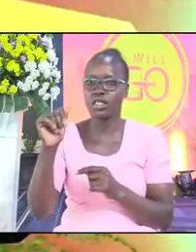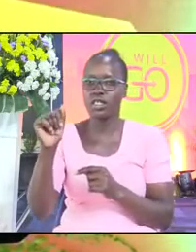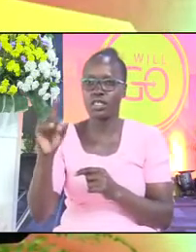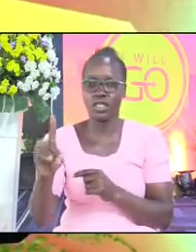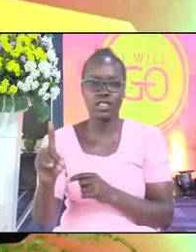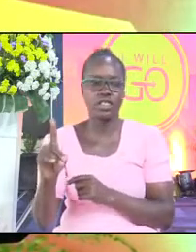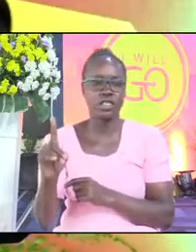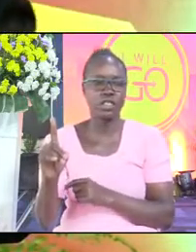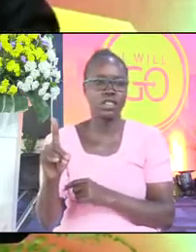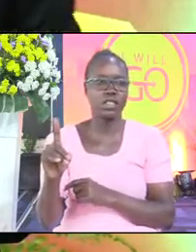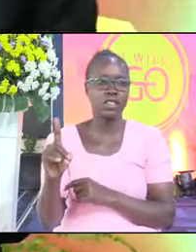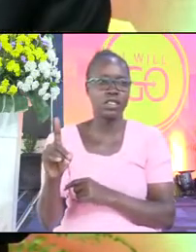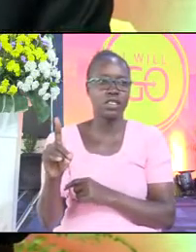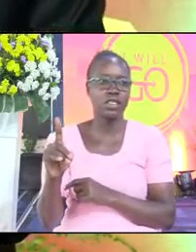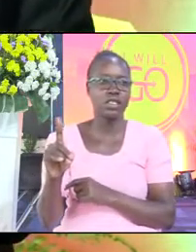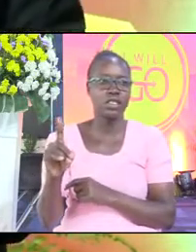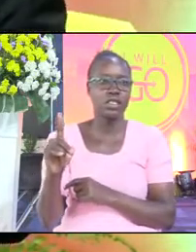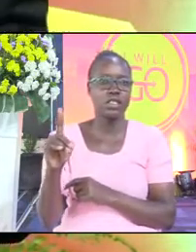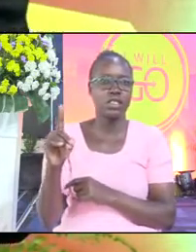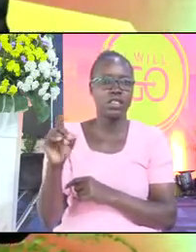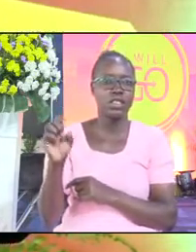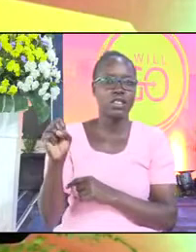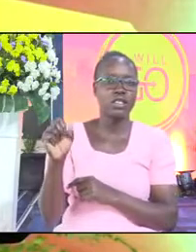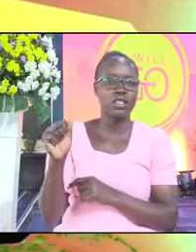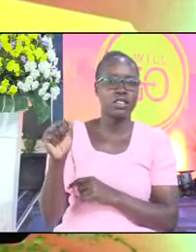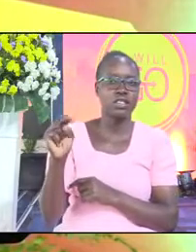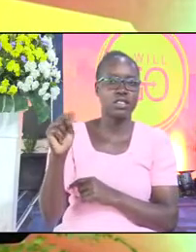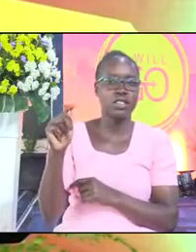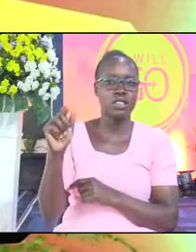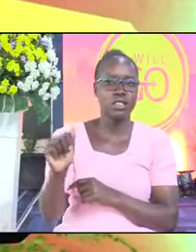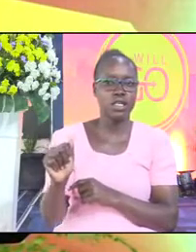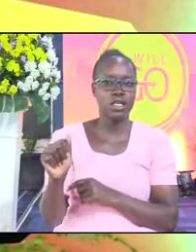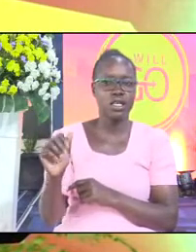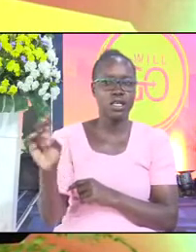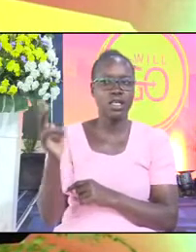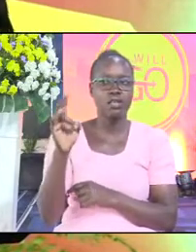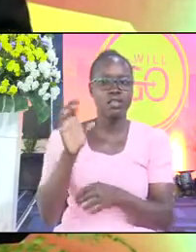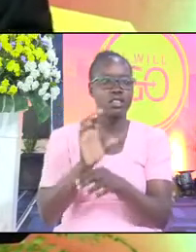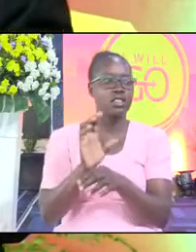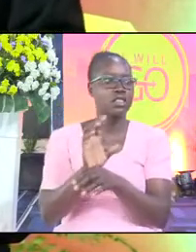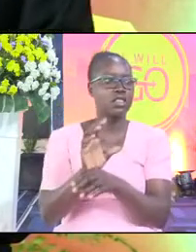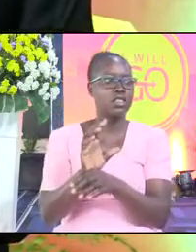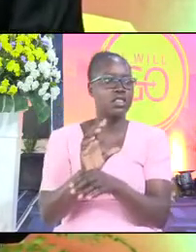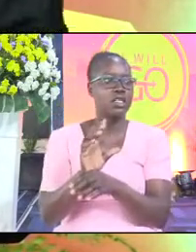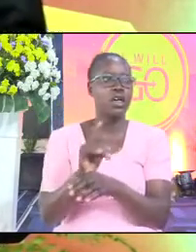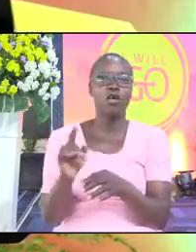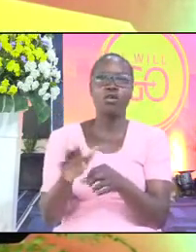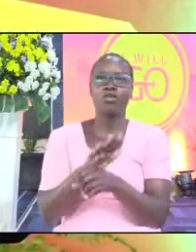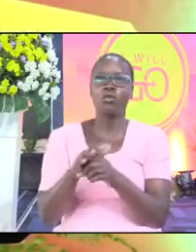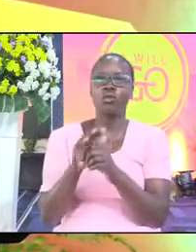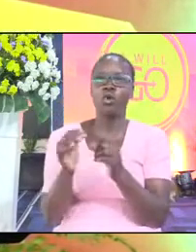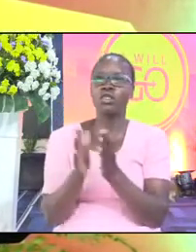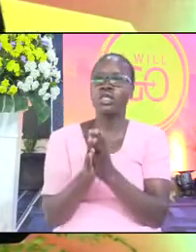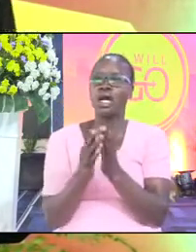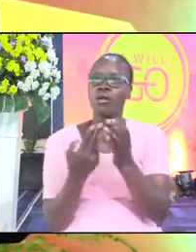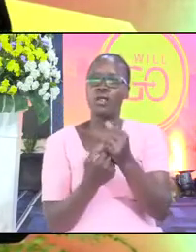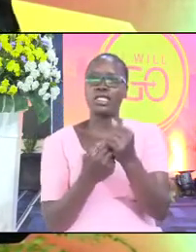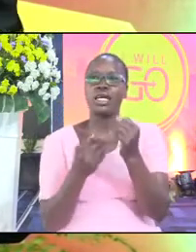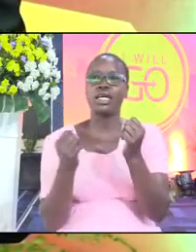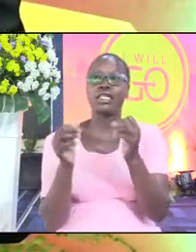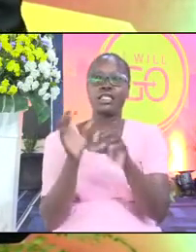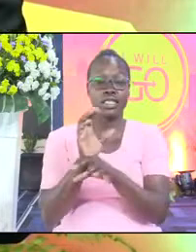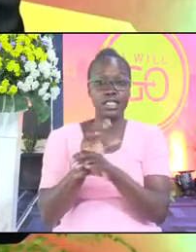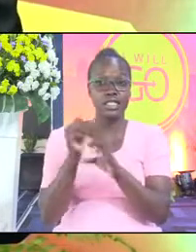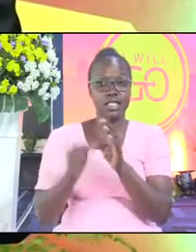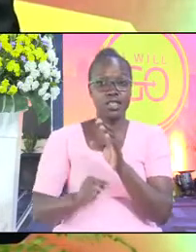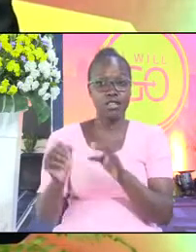T is silent. Santon. Santon Seventh-day Adventist Church. Santon Church is one of the most popular churches in